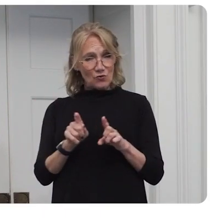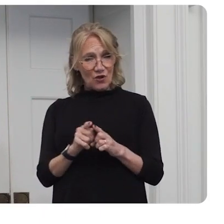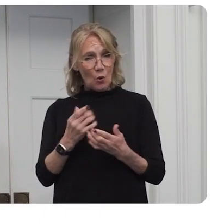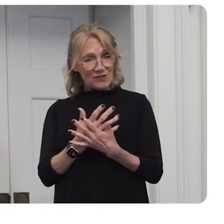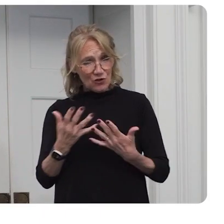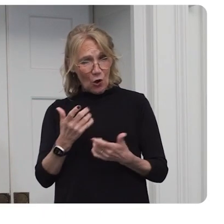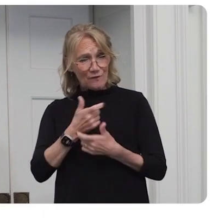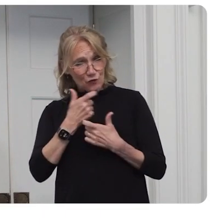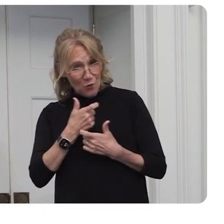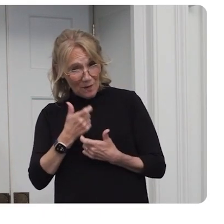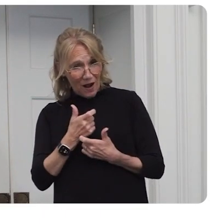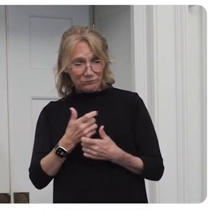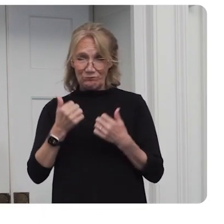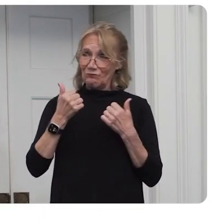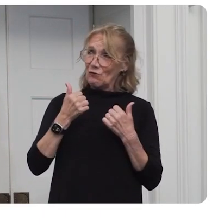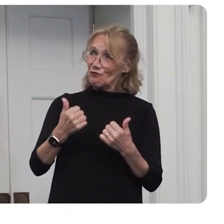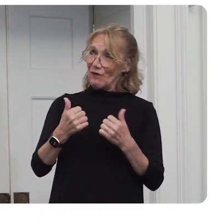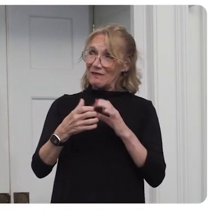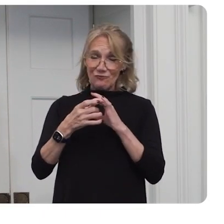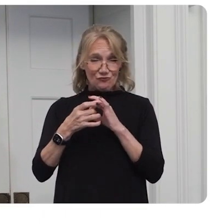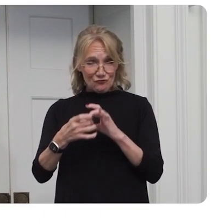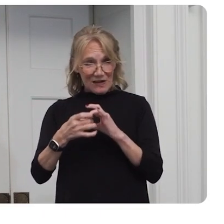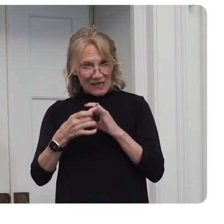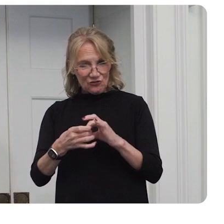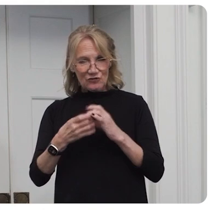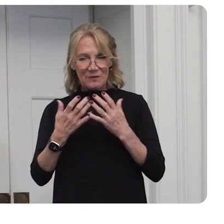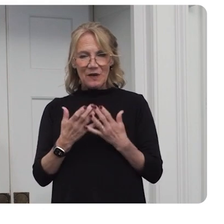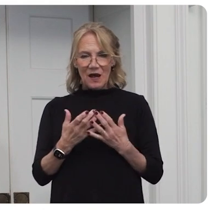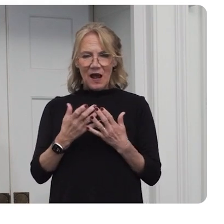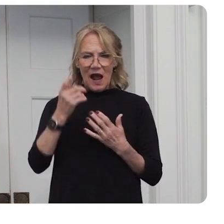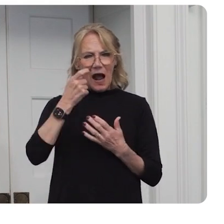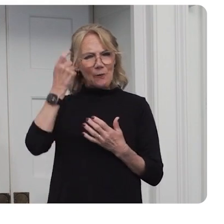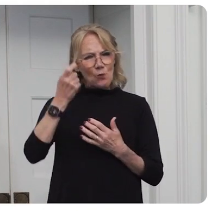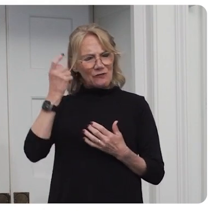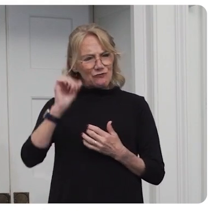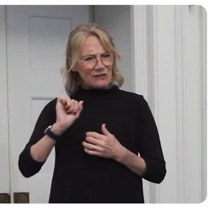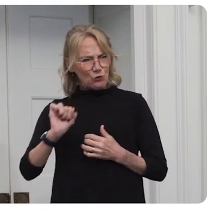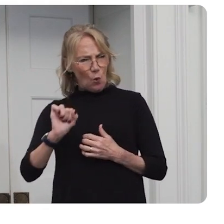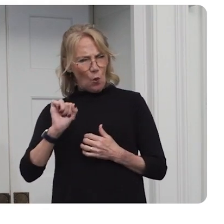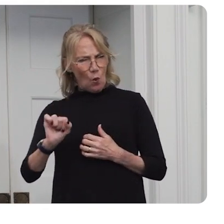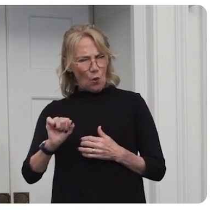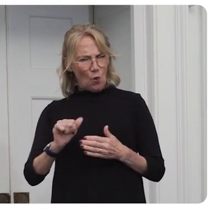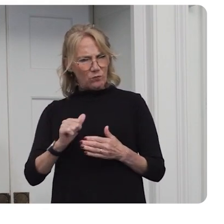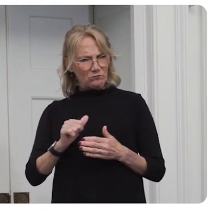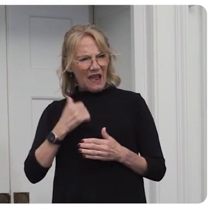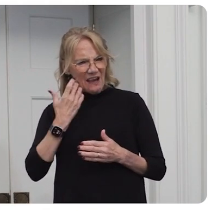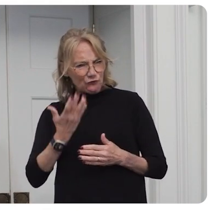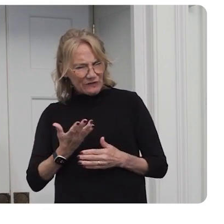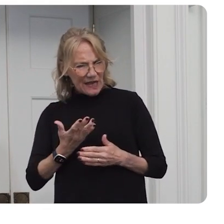I can see, and you have a great relationship. And I'm wondering, what your daily routine